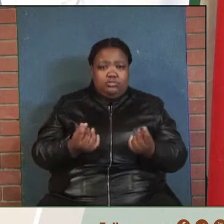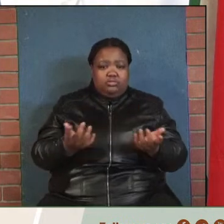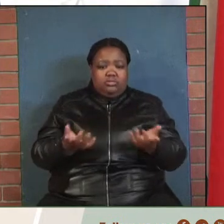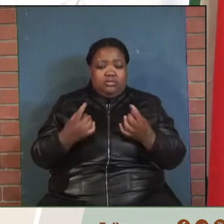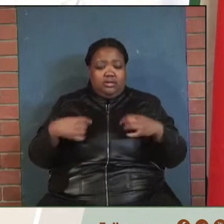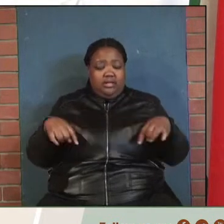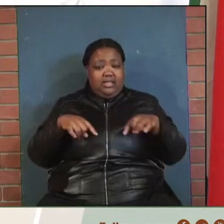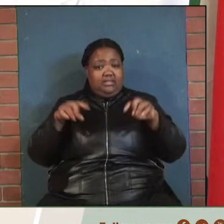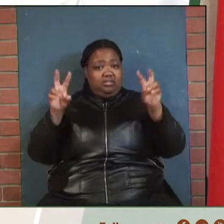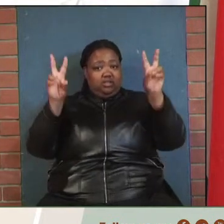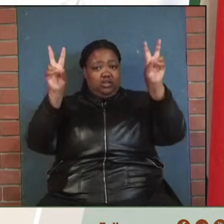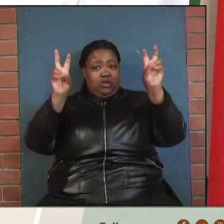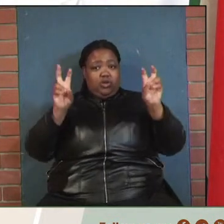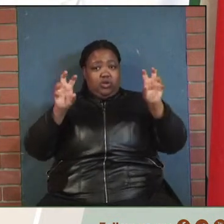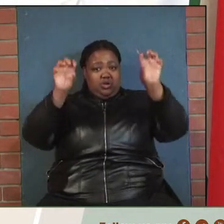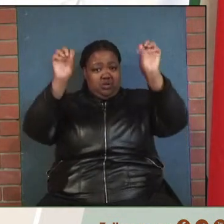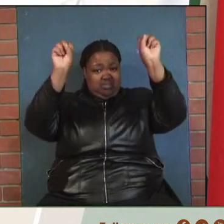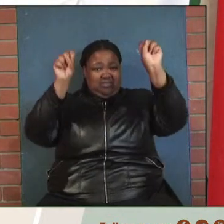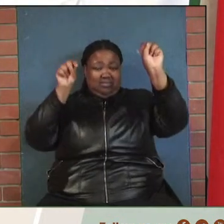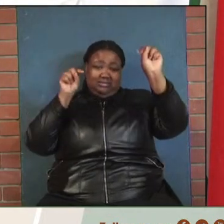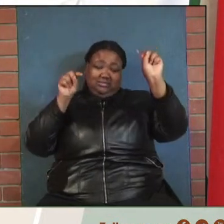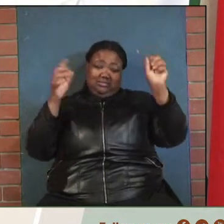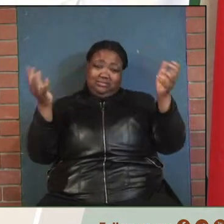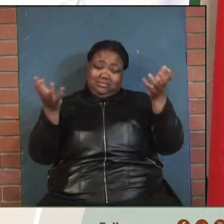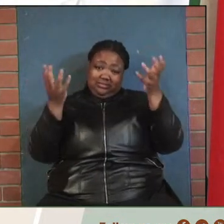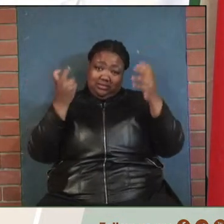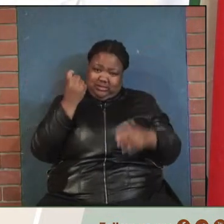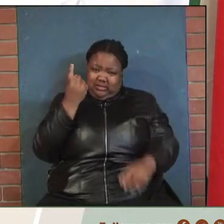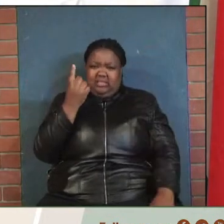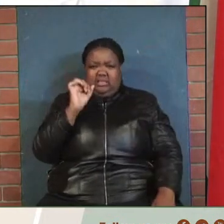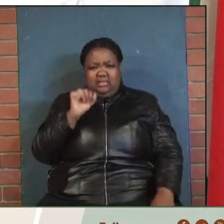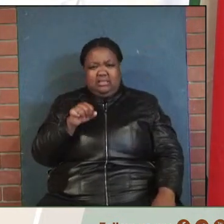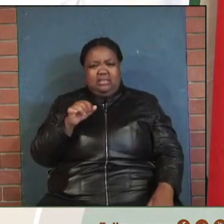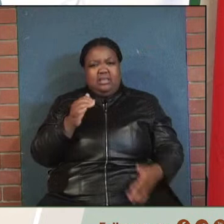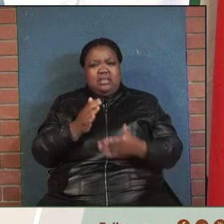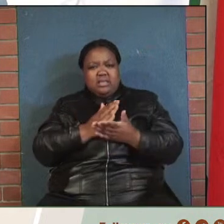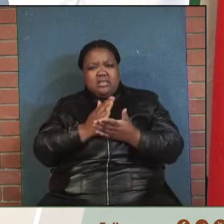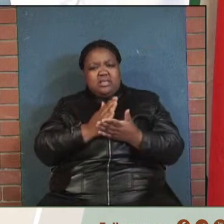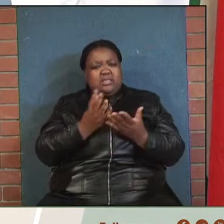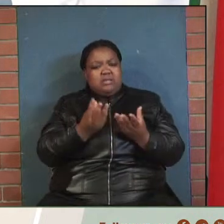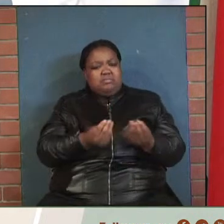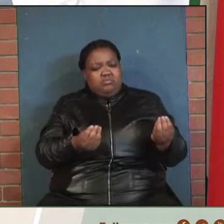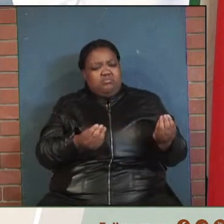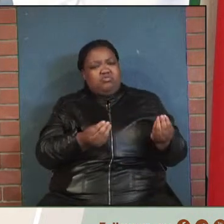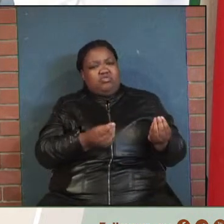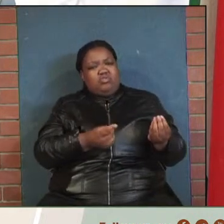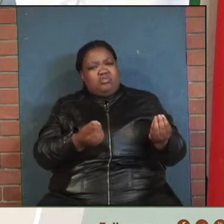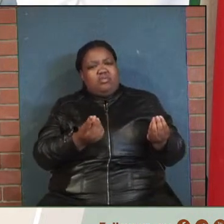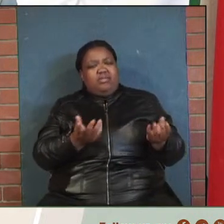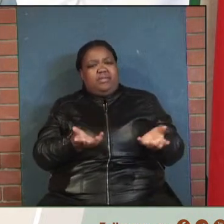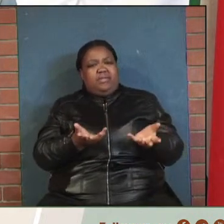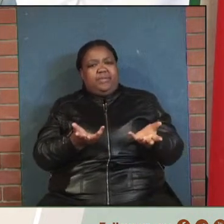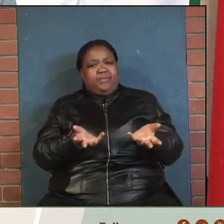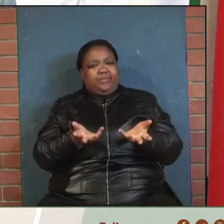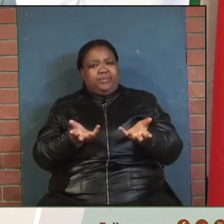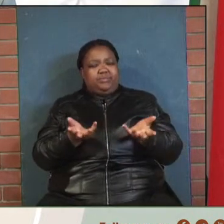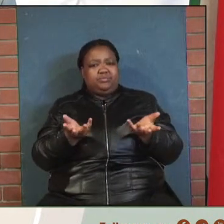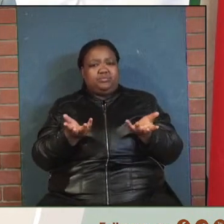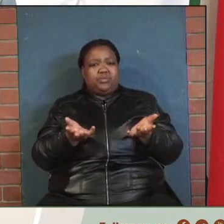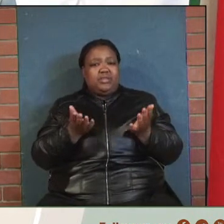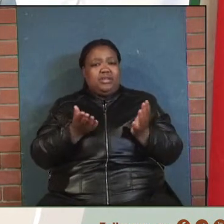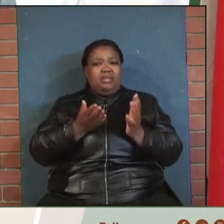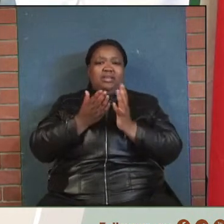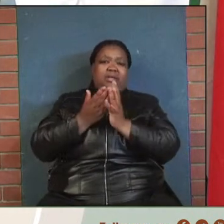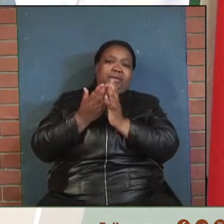load shedding is a reality, and some of our children don't even have